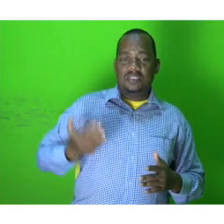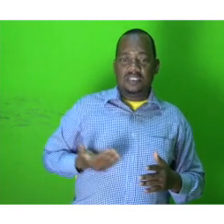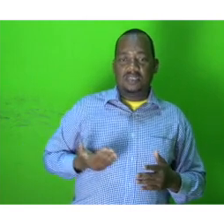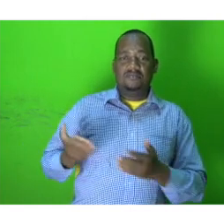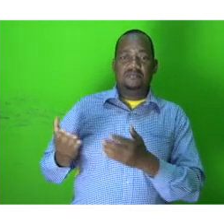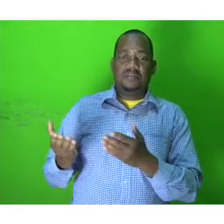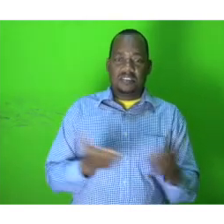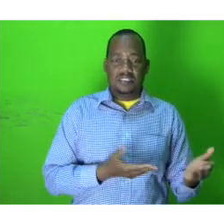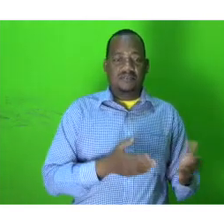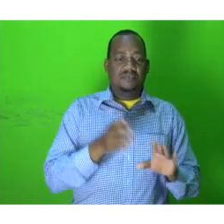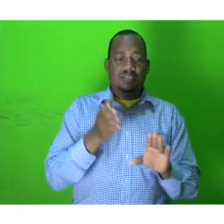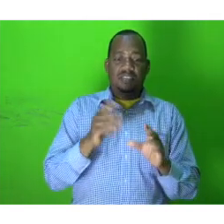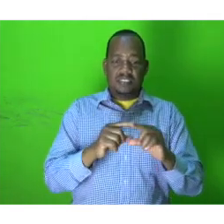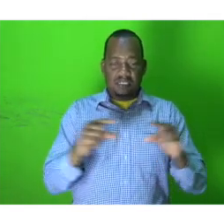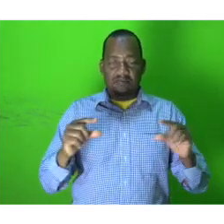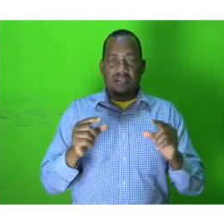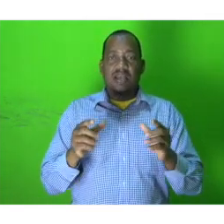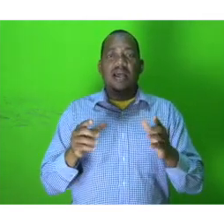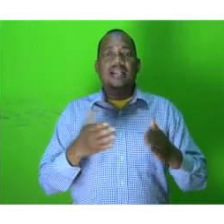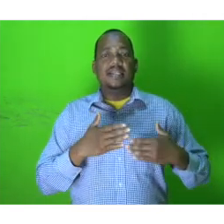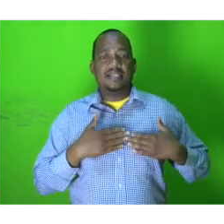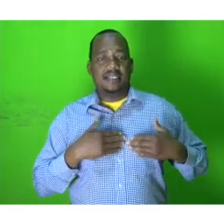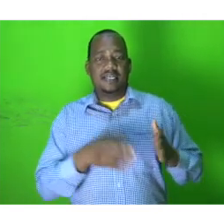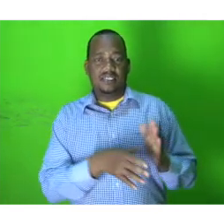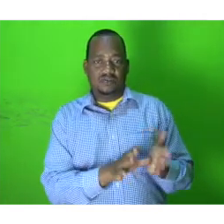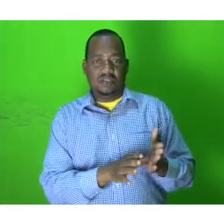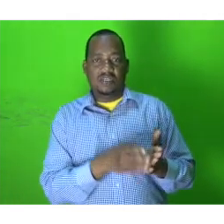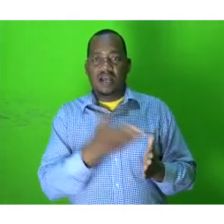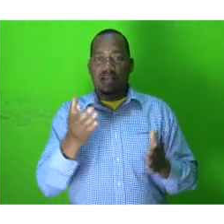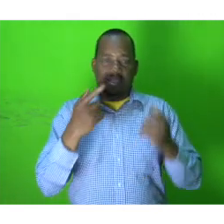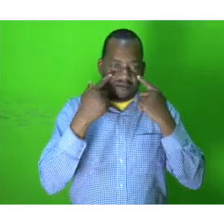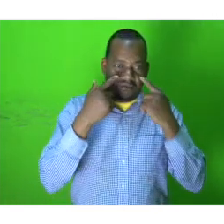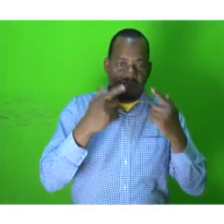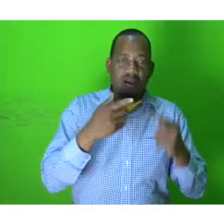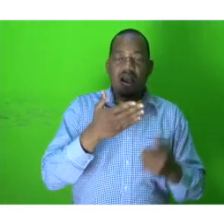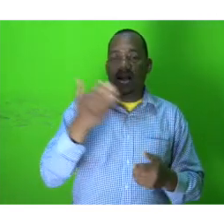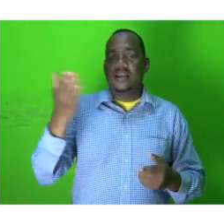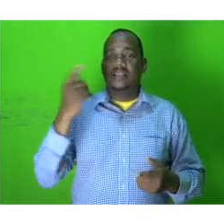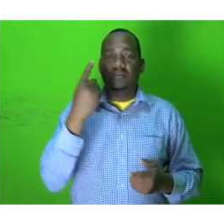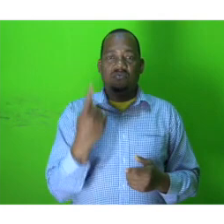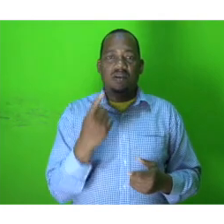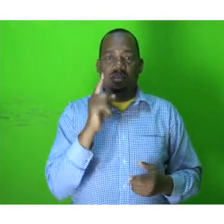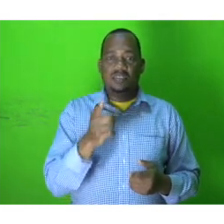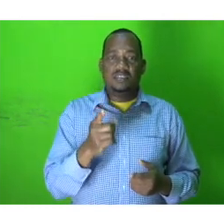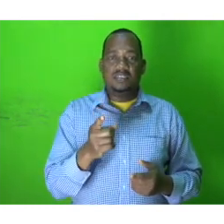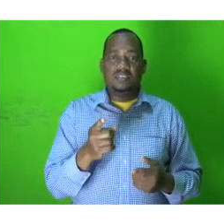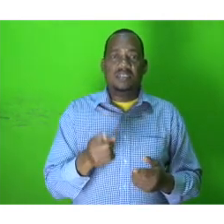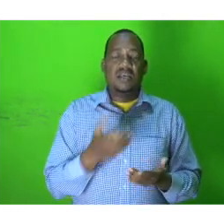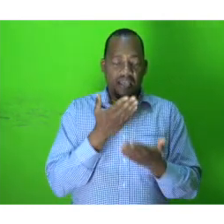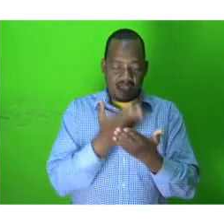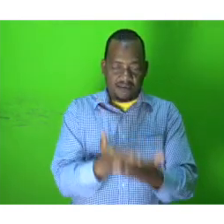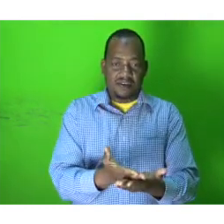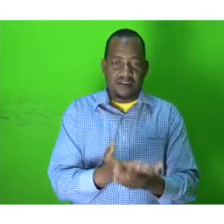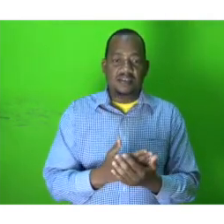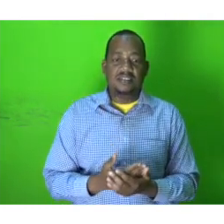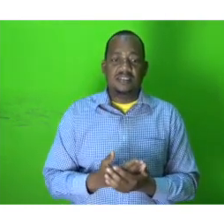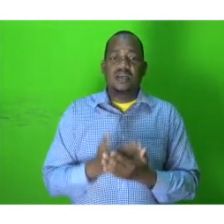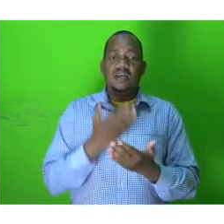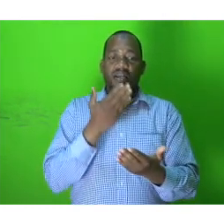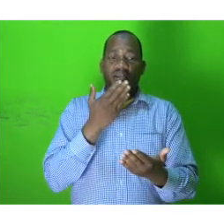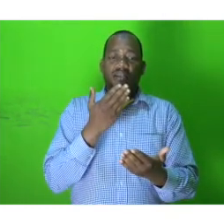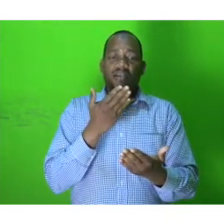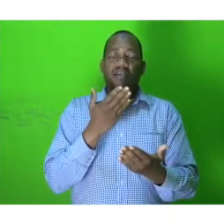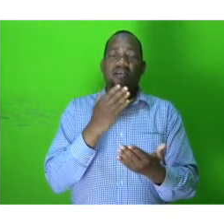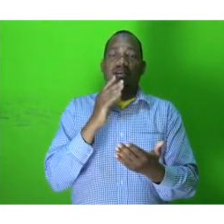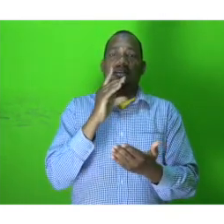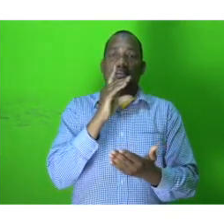statement. Dear student and other viewer, another one is a dividend. Dividend